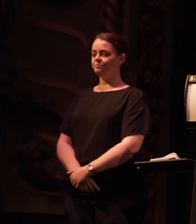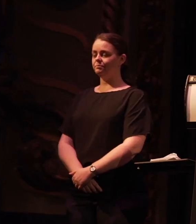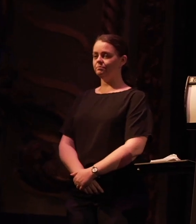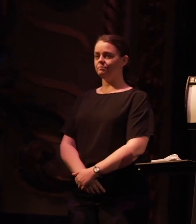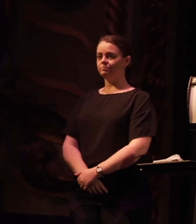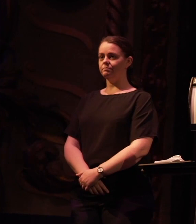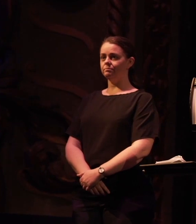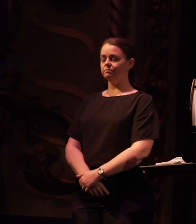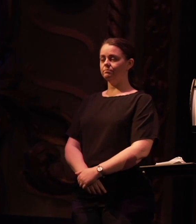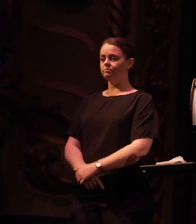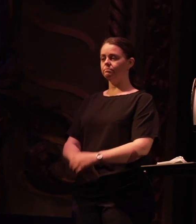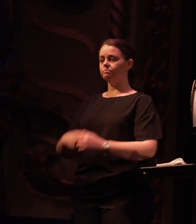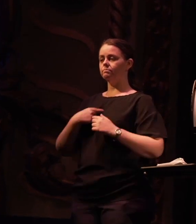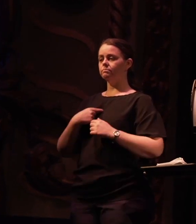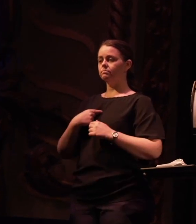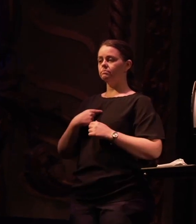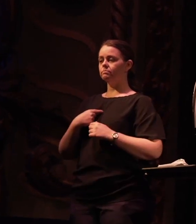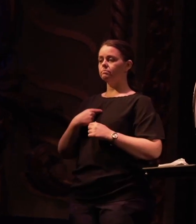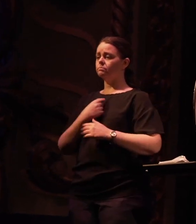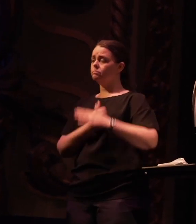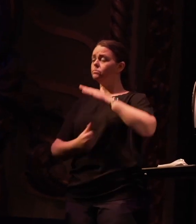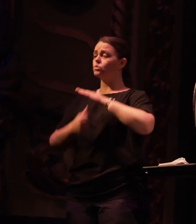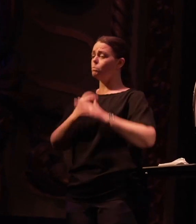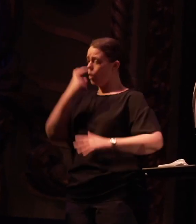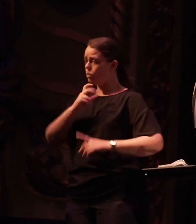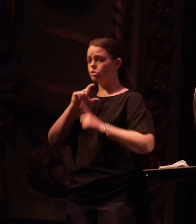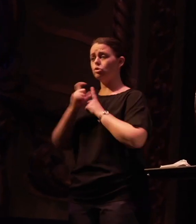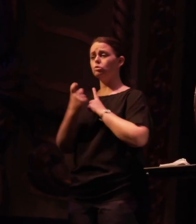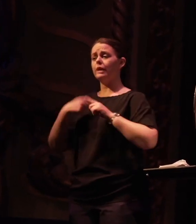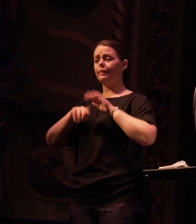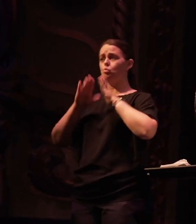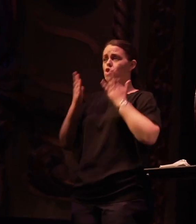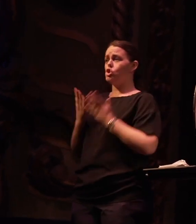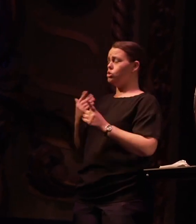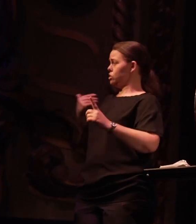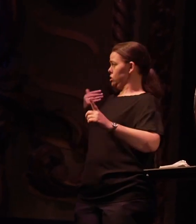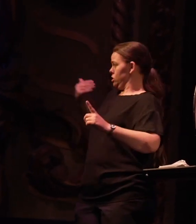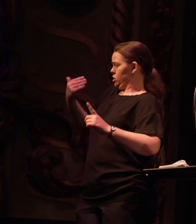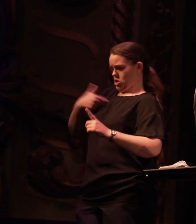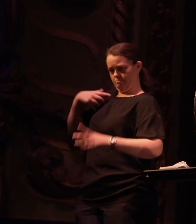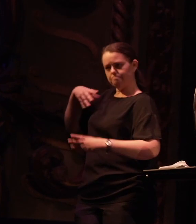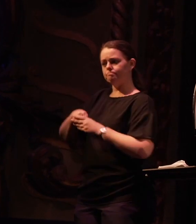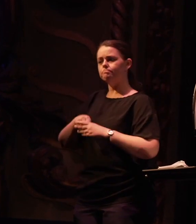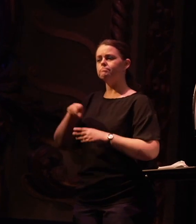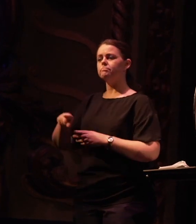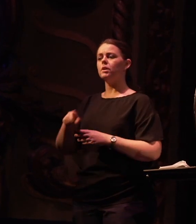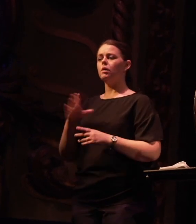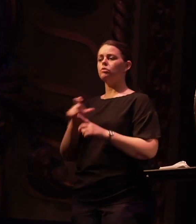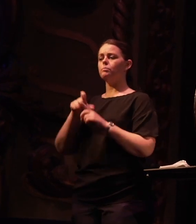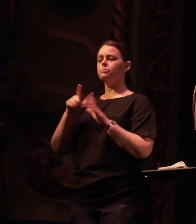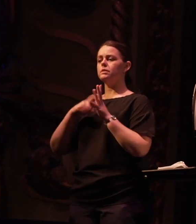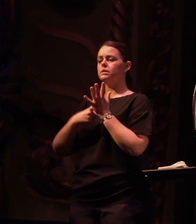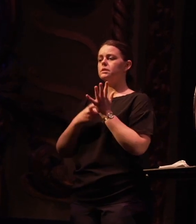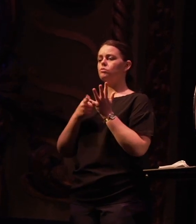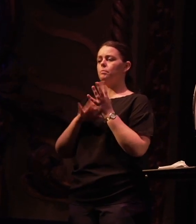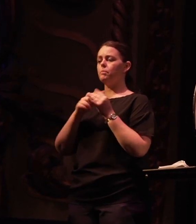I am a descendant of the oldest living culture in the world, a First Nations Aboriginal woman from Darumbal country.